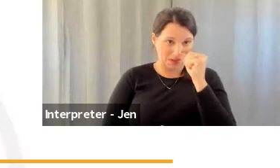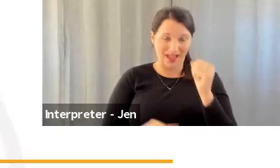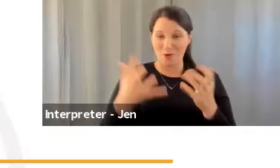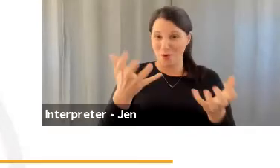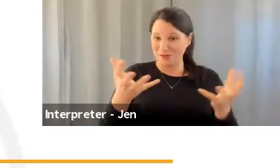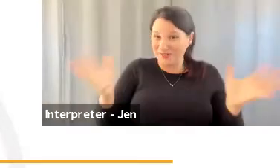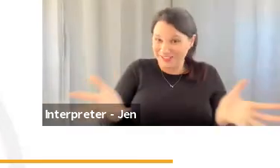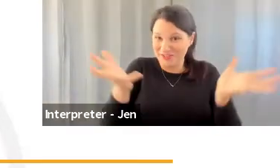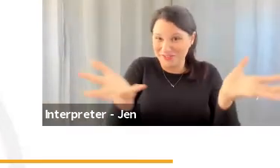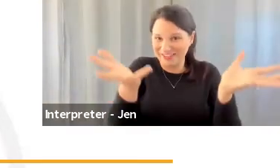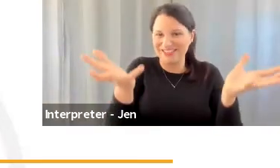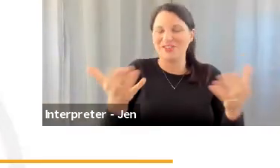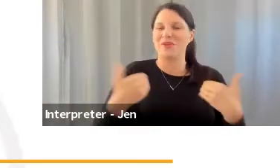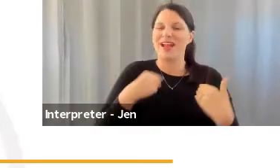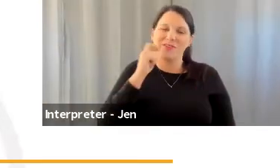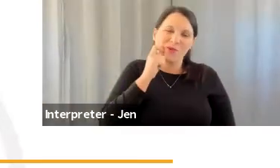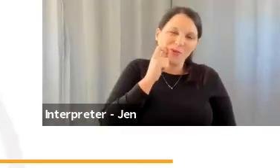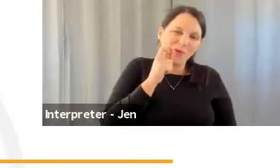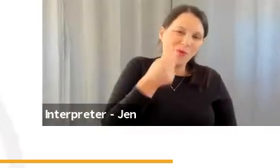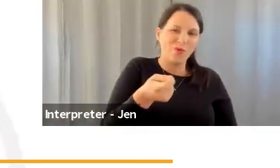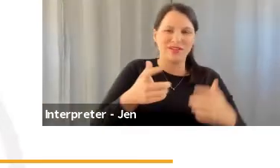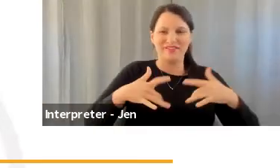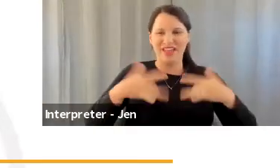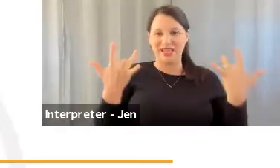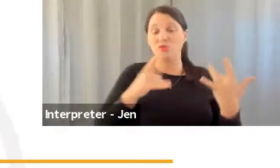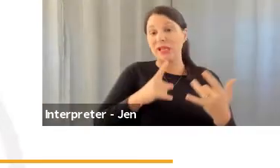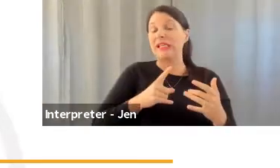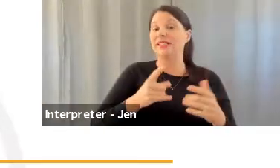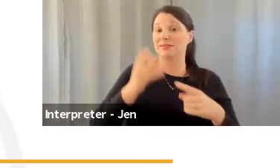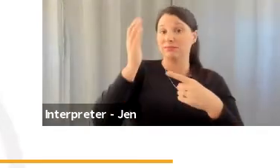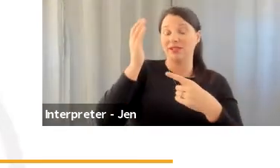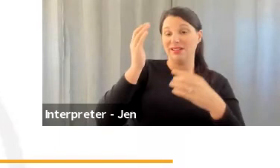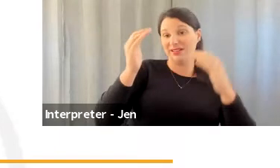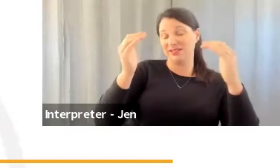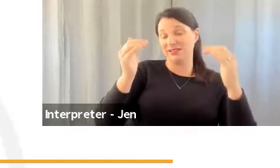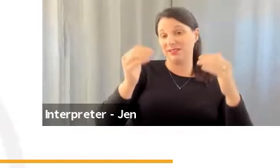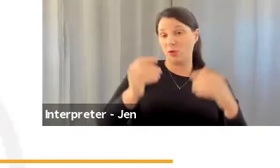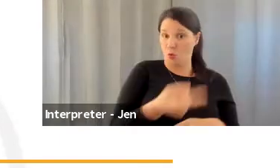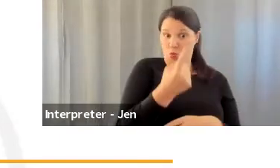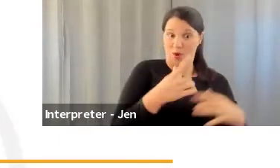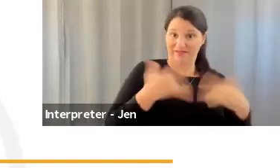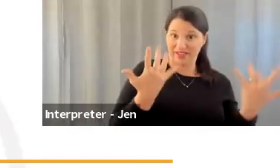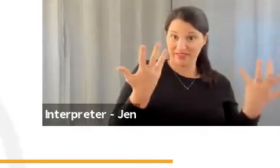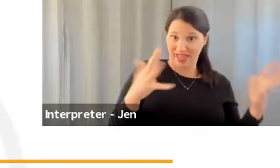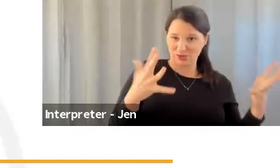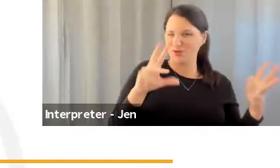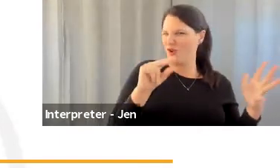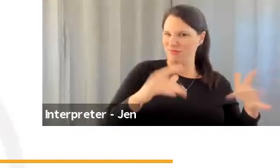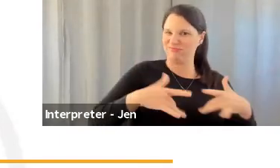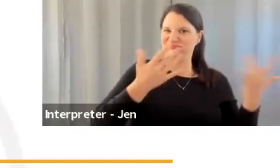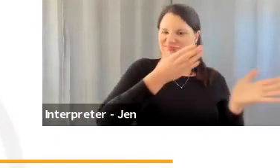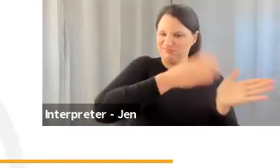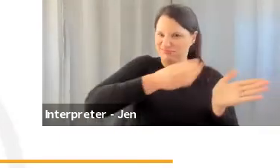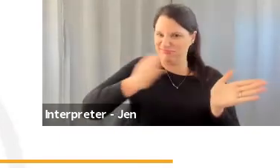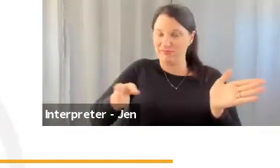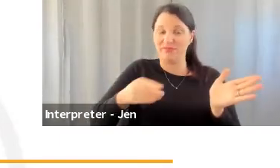cool event coming up, or a series of events, I should say, in March and April. So this is called The Big